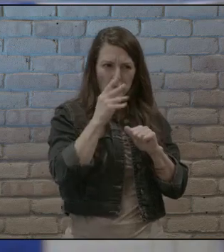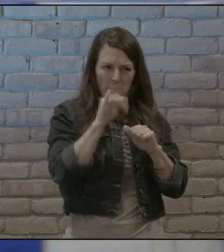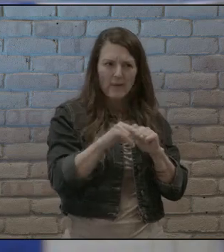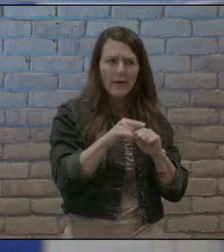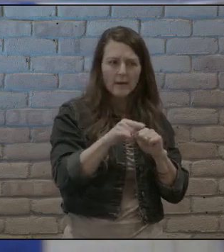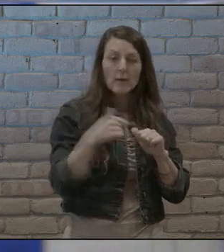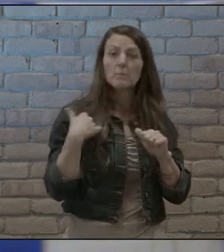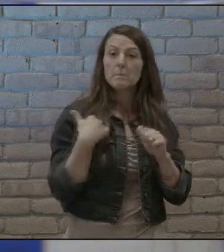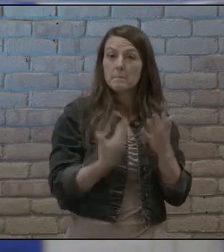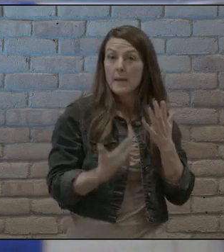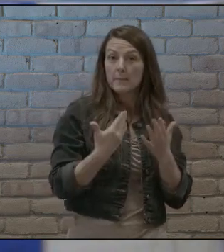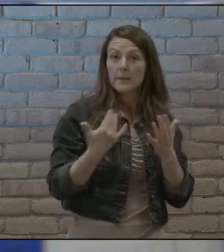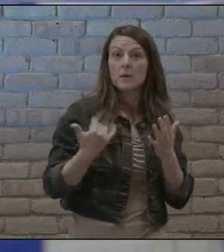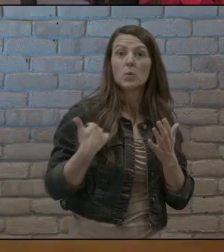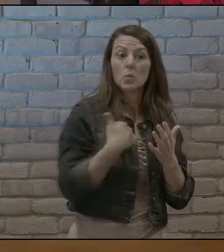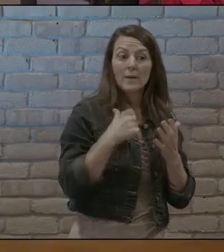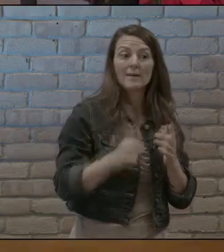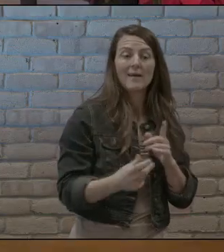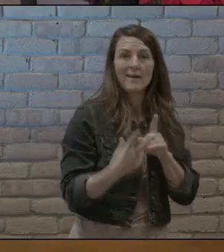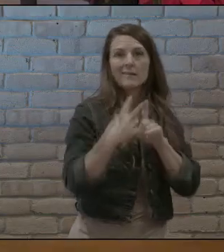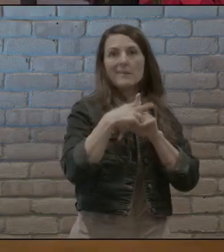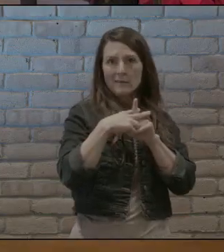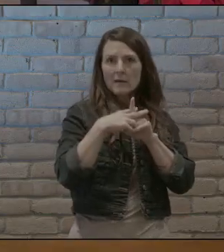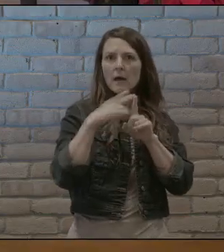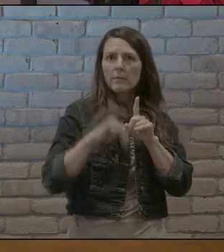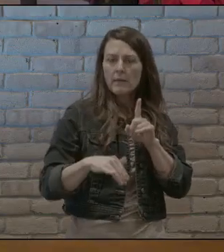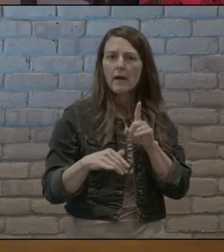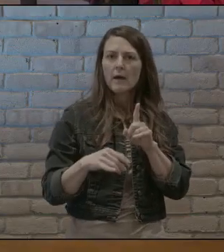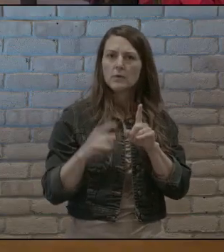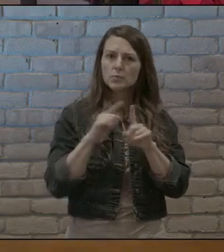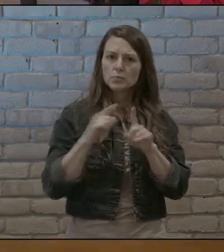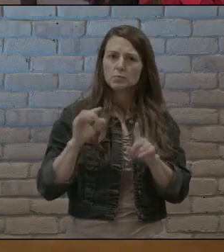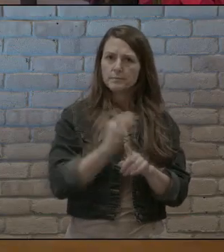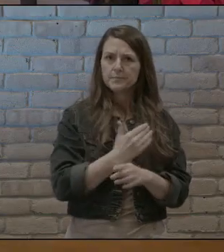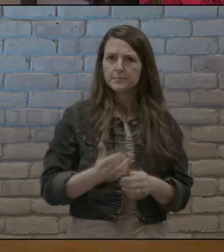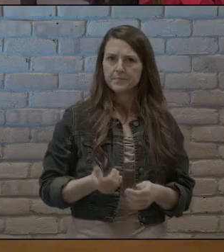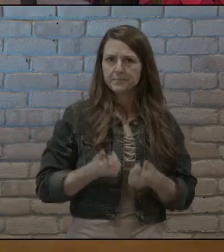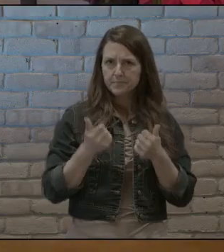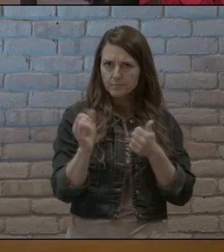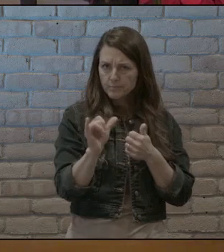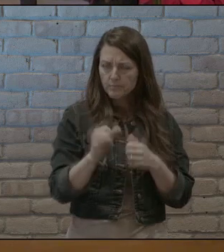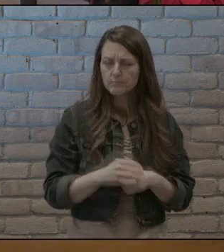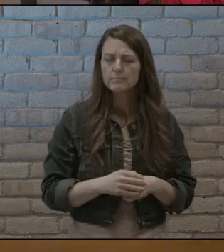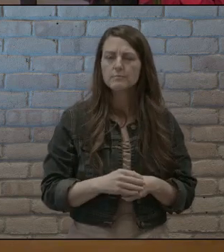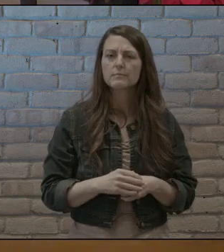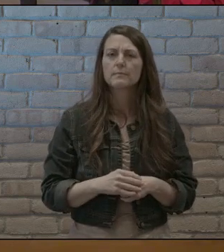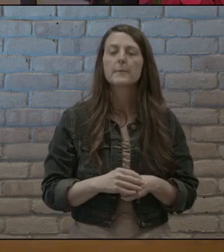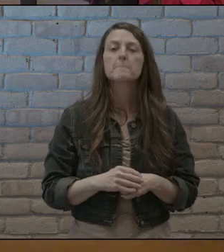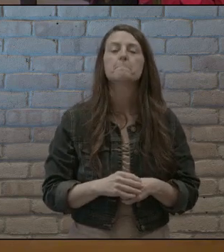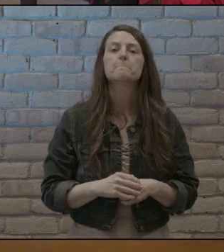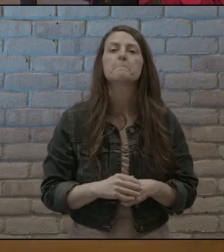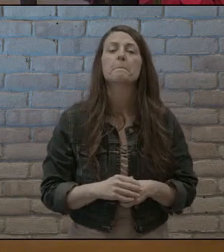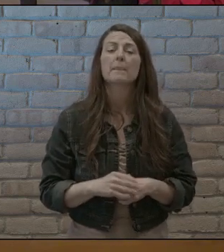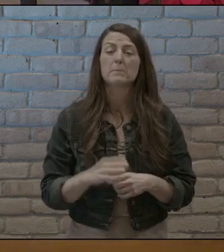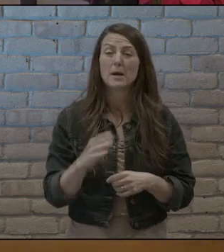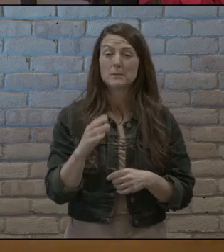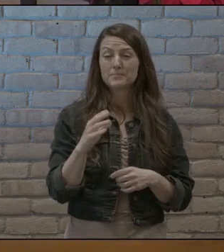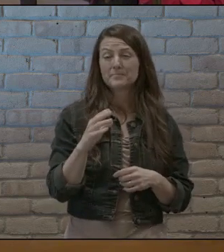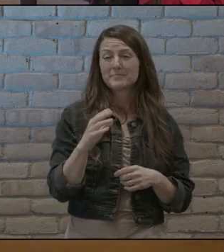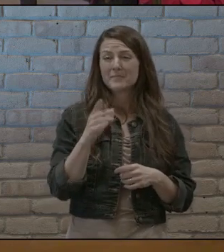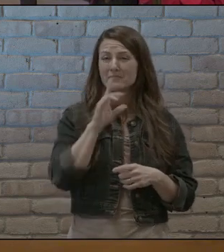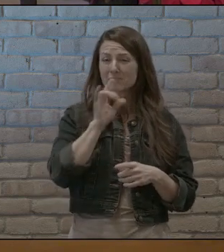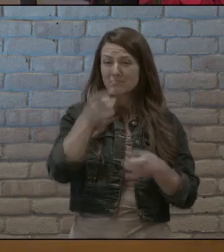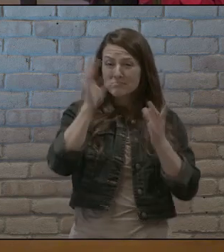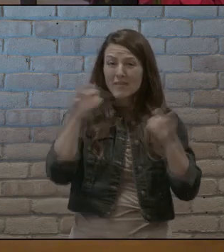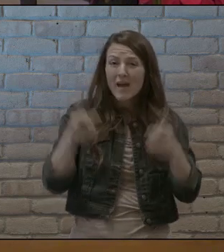own lives. When crisis comes, though, it lies to us. It tells us that there